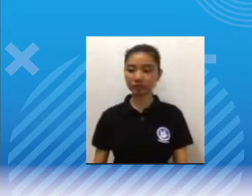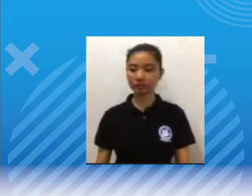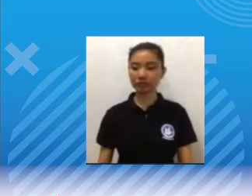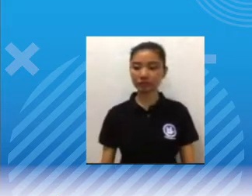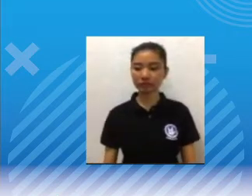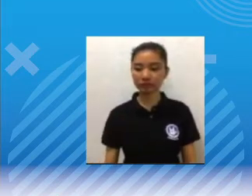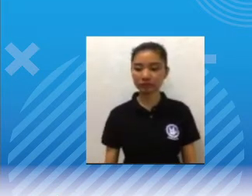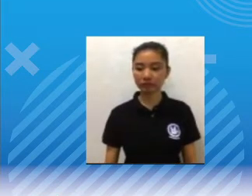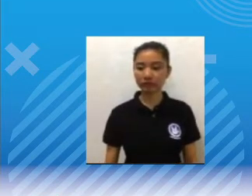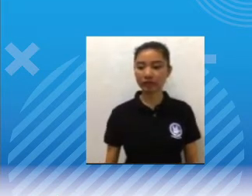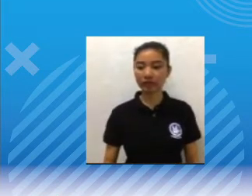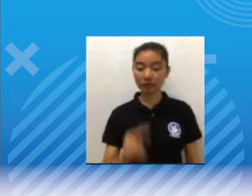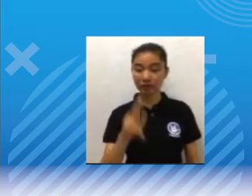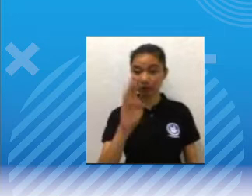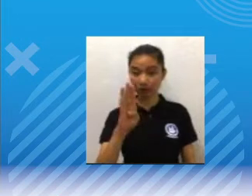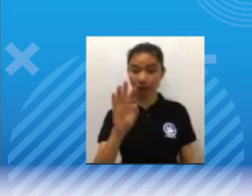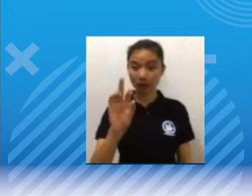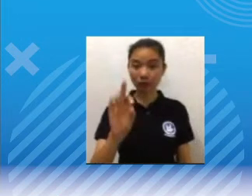2017.